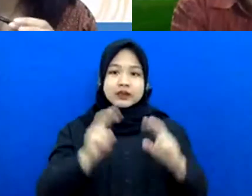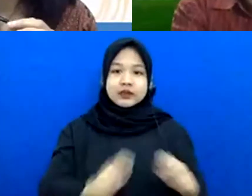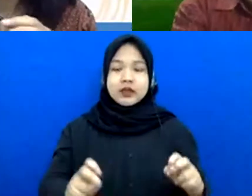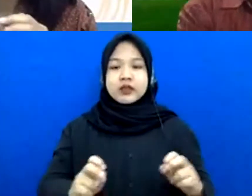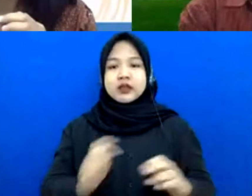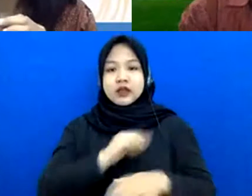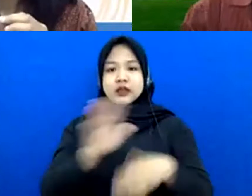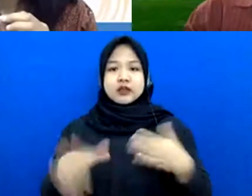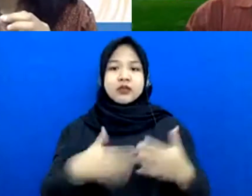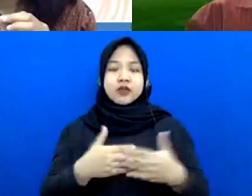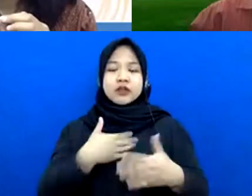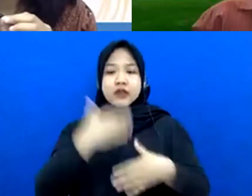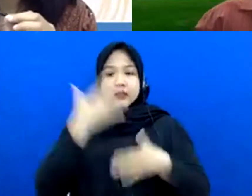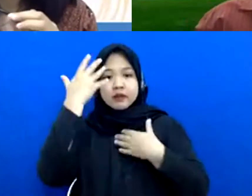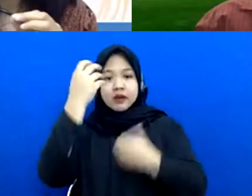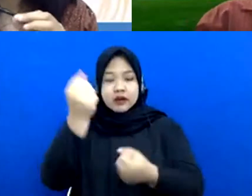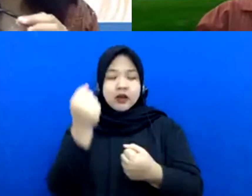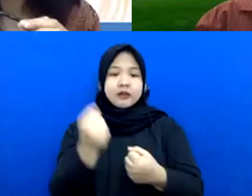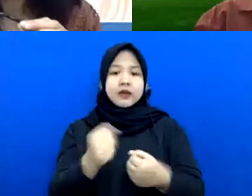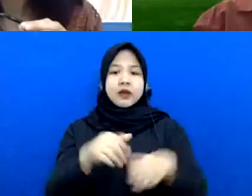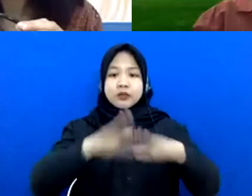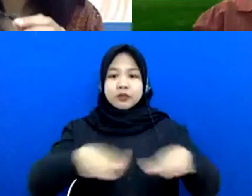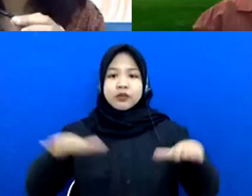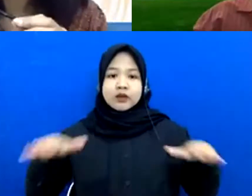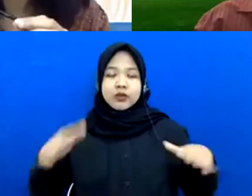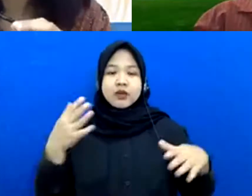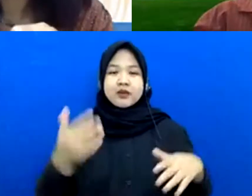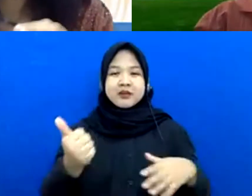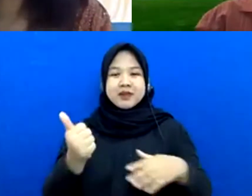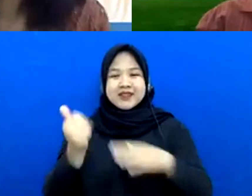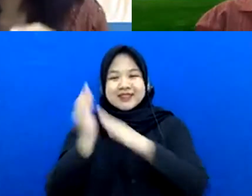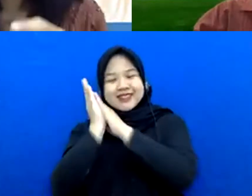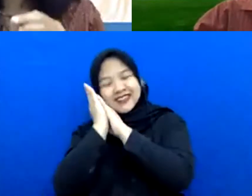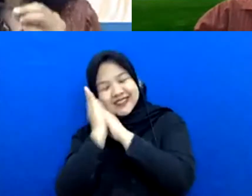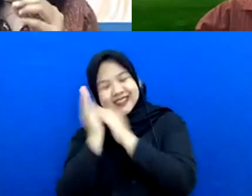everything. I hope those students can sleep peacefully tonight.